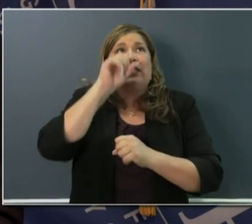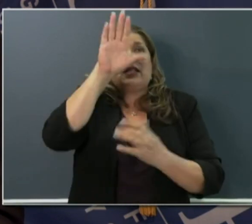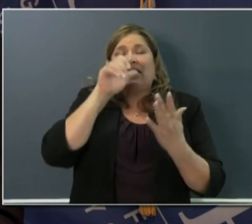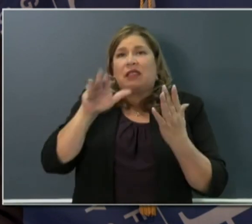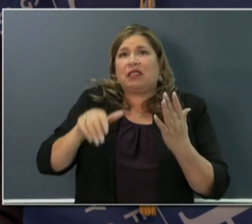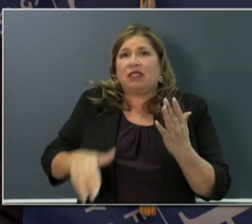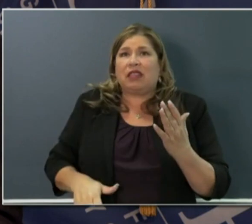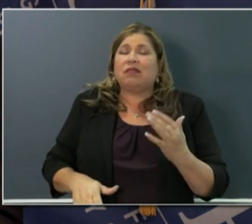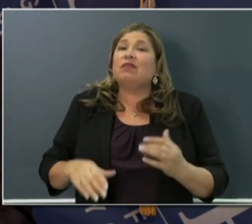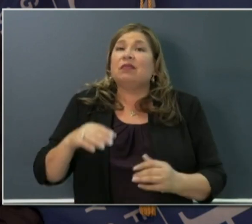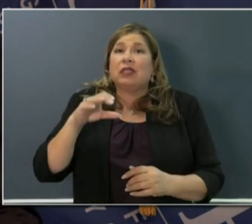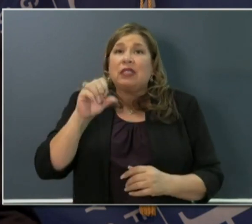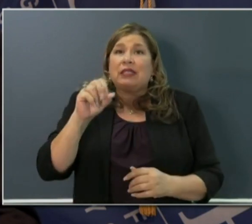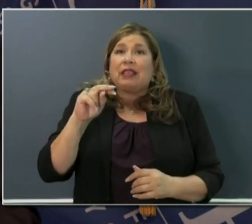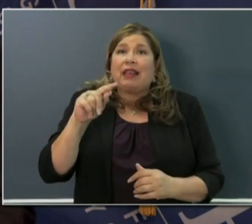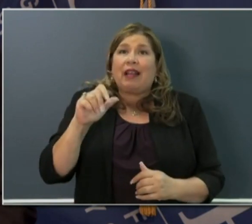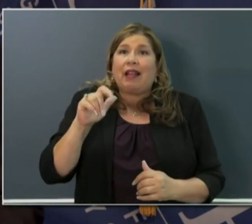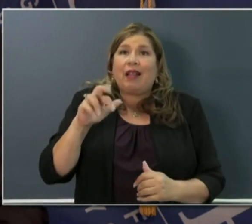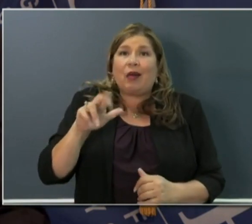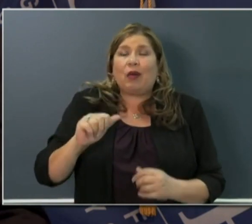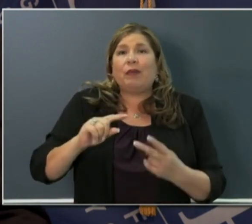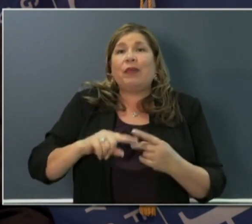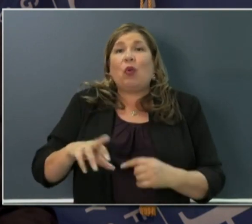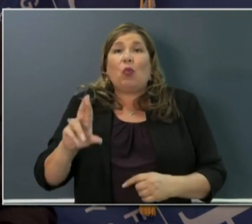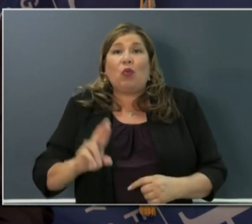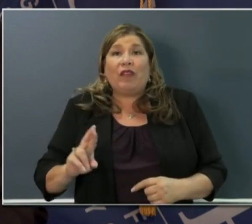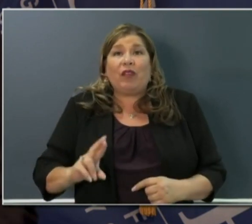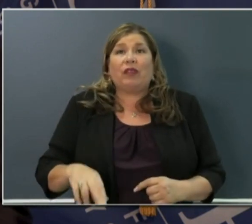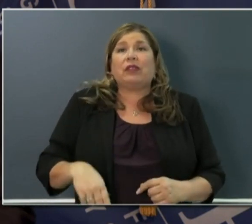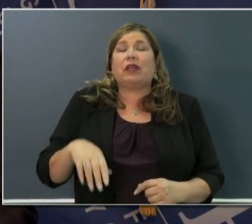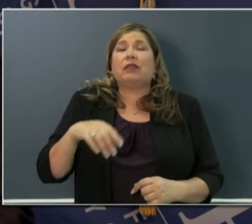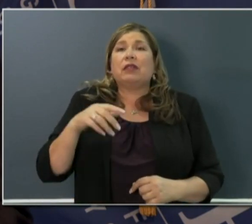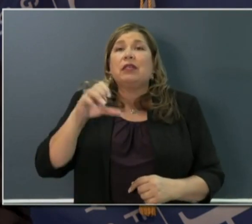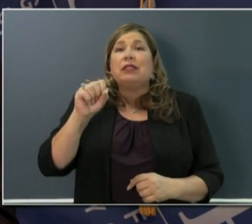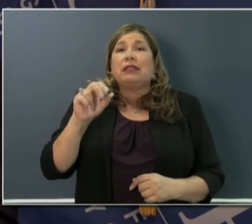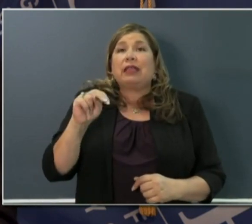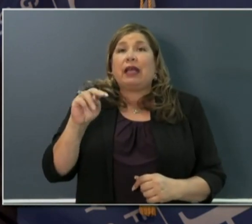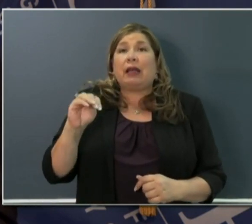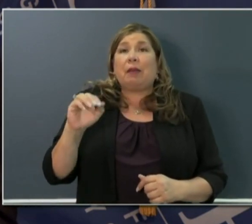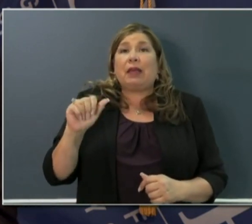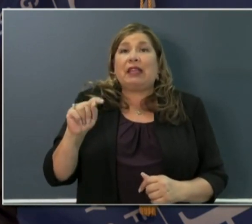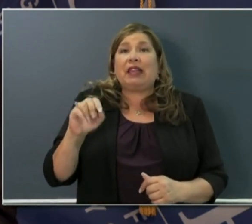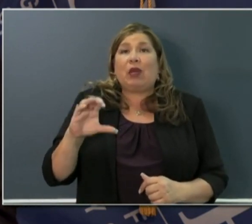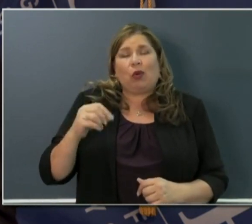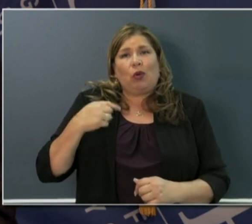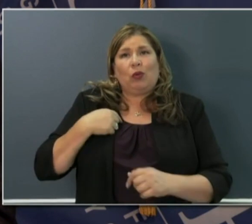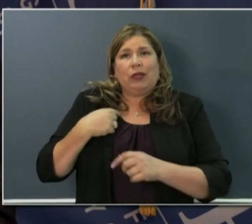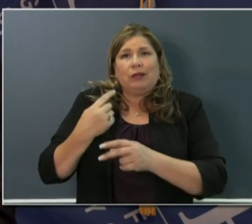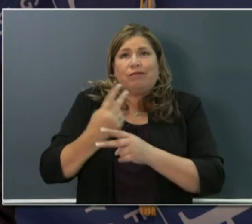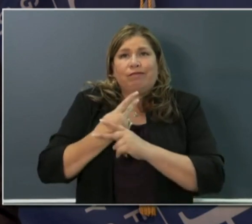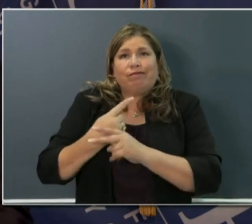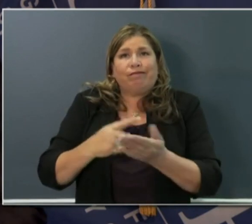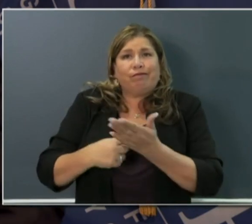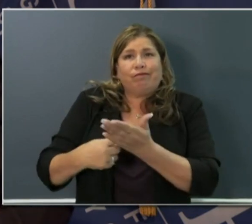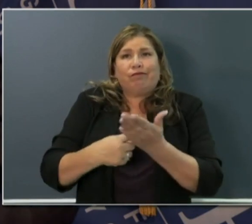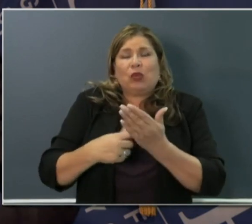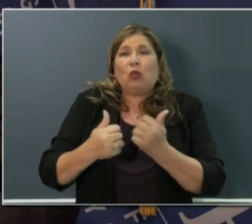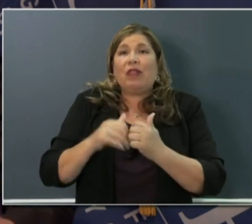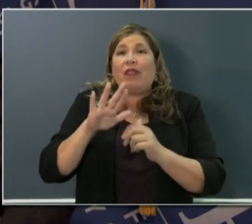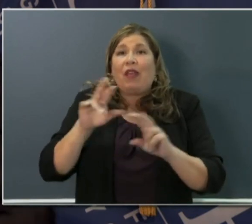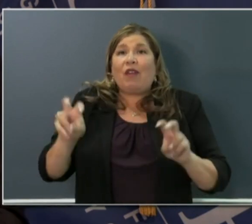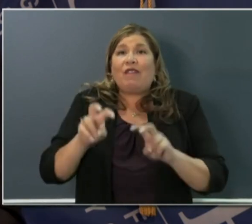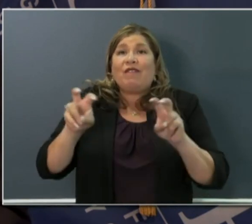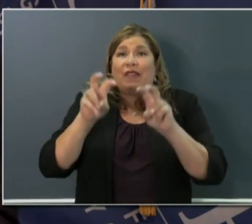Mateo, where we're working either on the fair grounds or working in the convention centers to begin the process